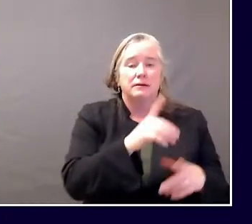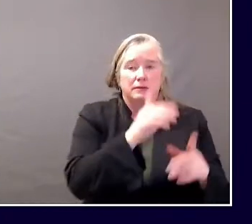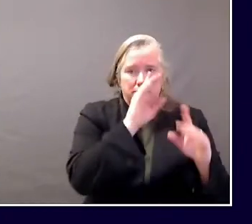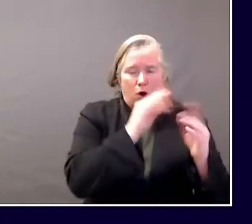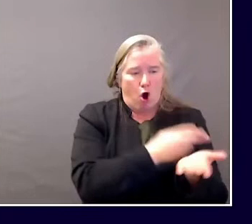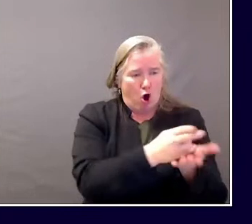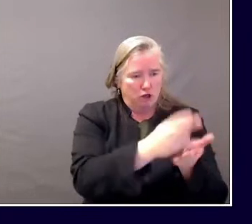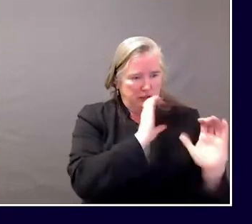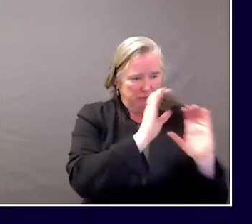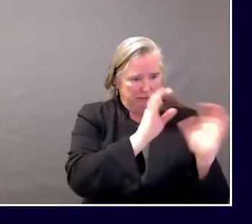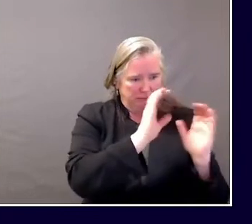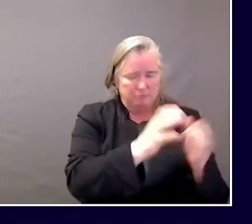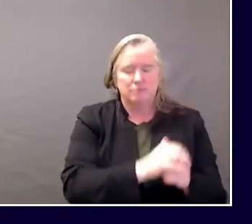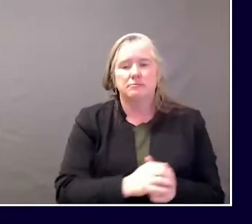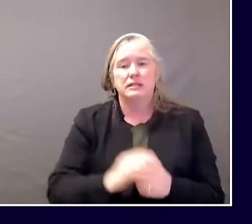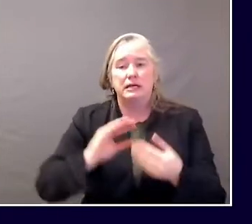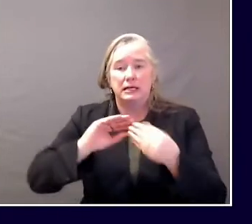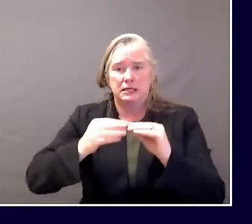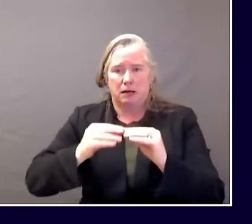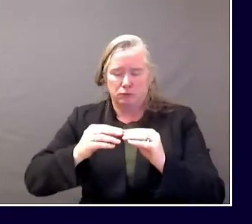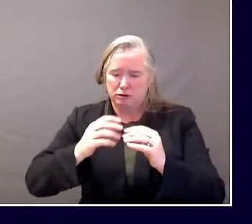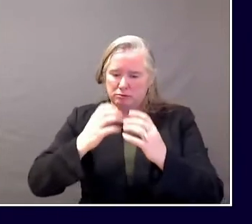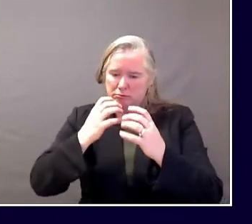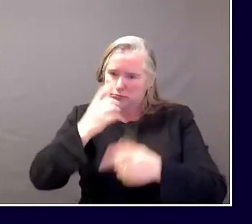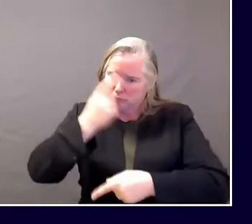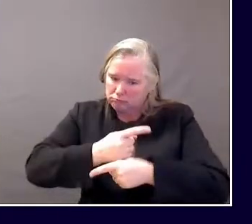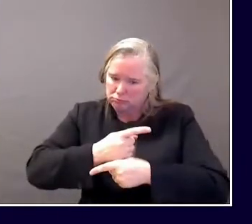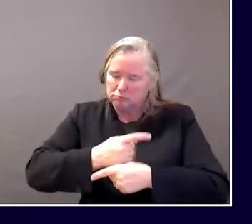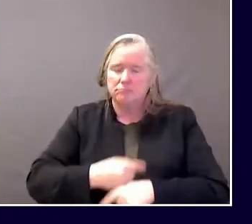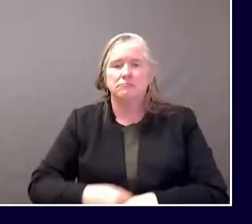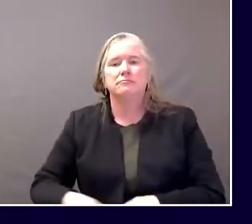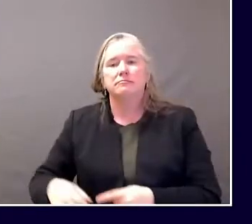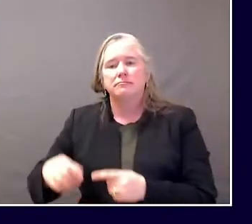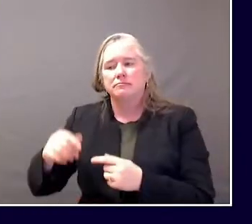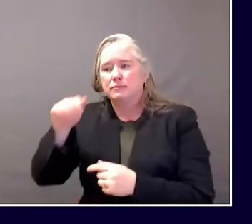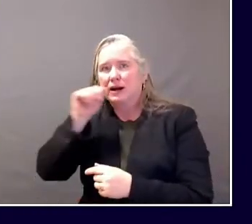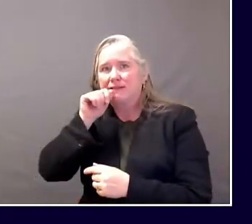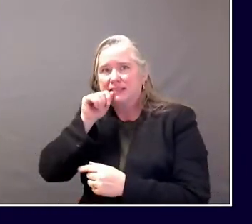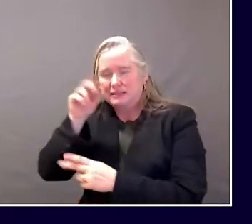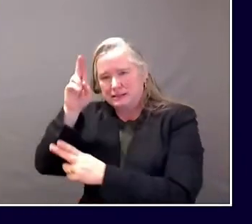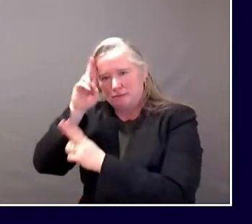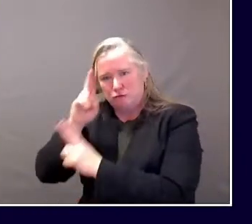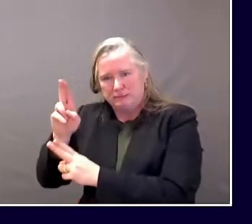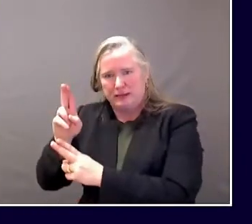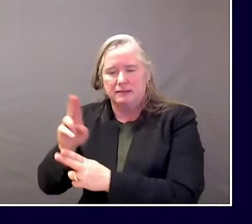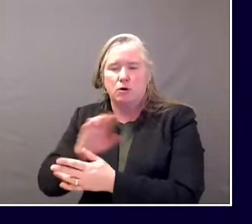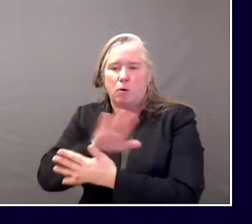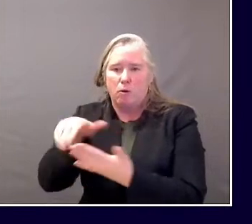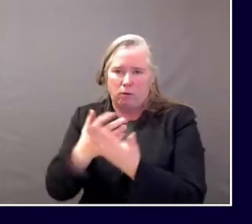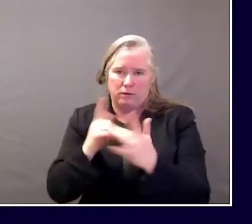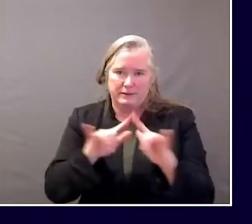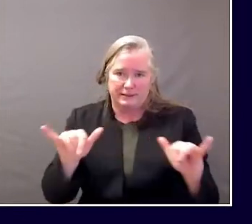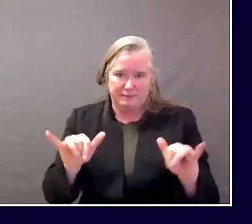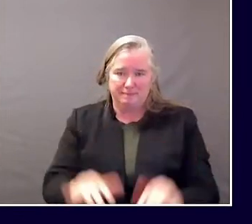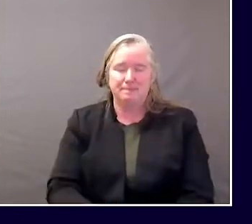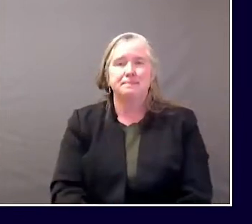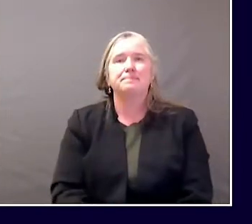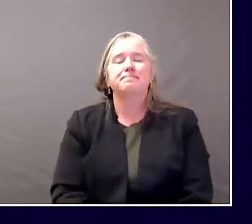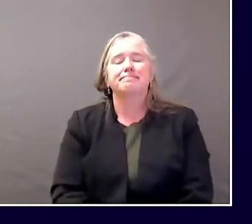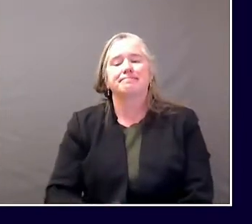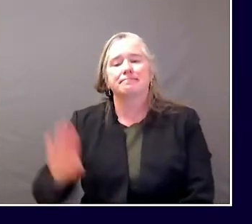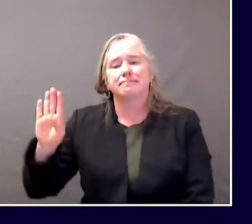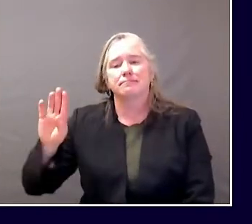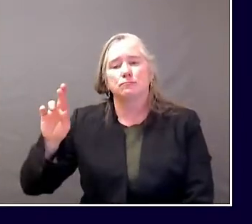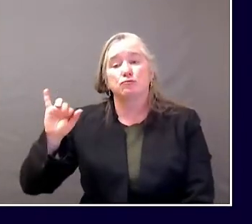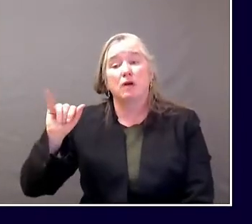accuracy, completeness, and privacy at the same time. I'm going to turn it over to Brian Sullivan next. Thank you, Dr.